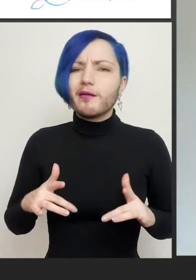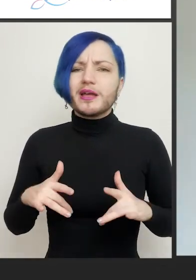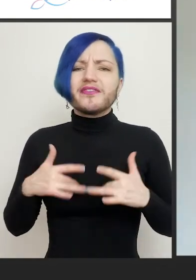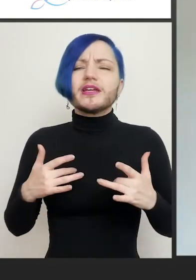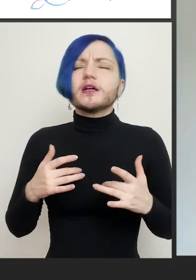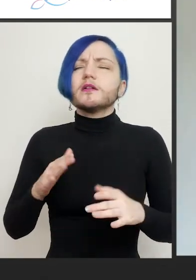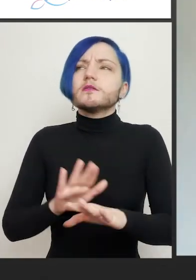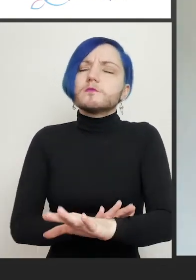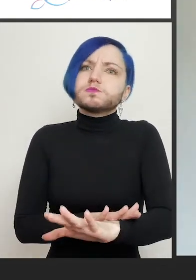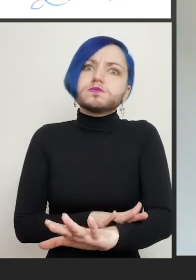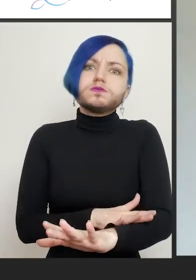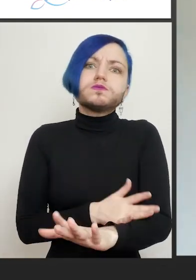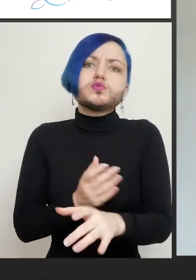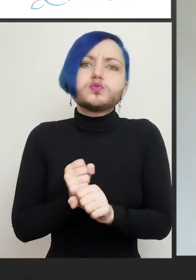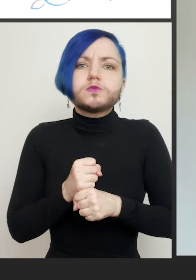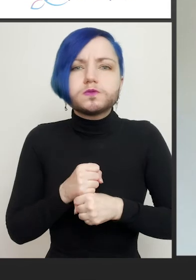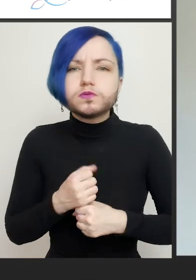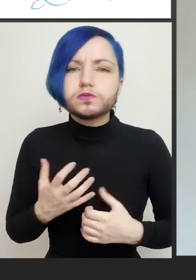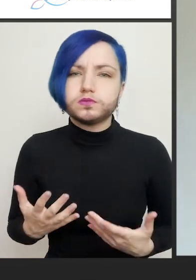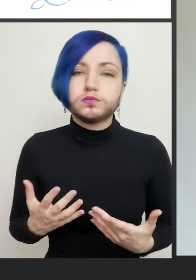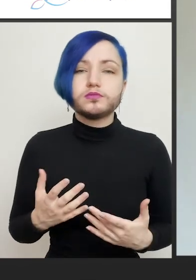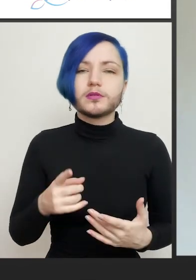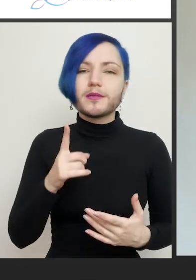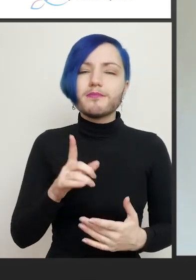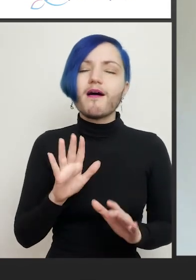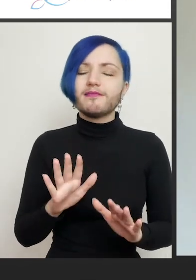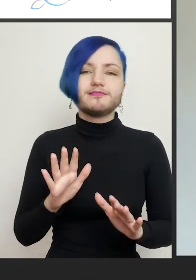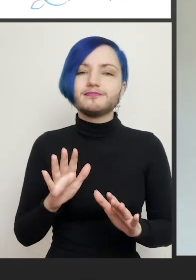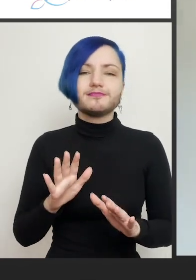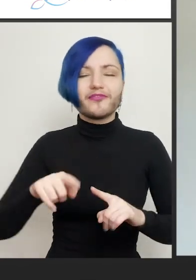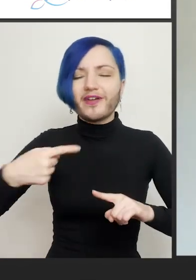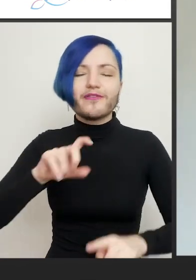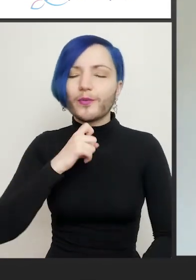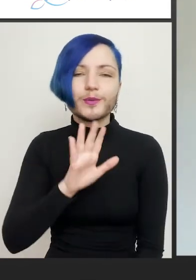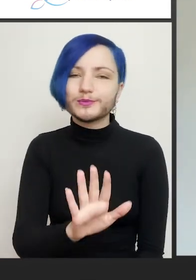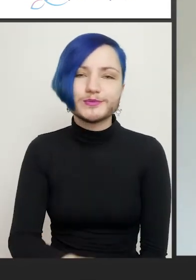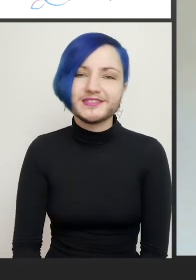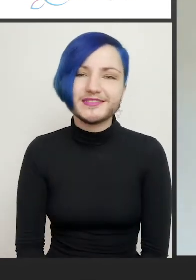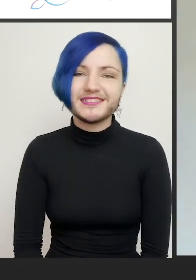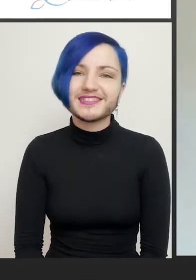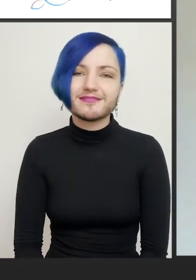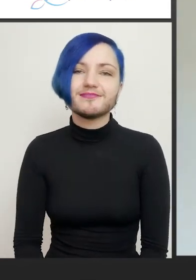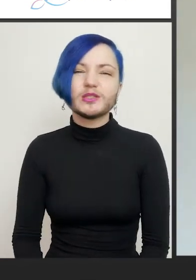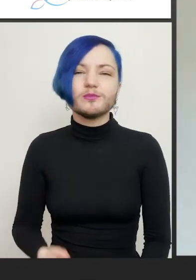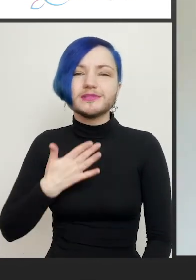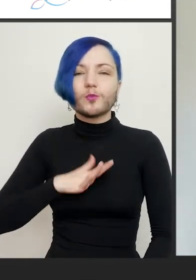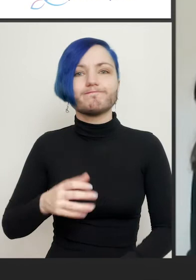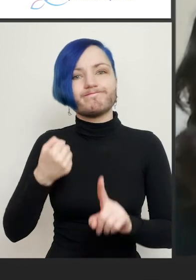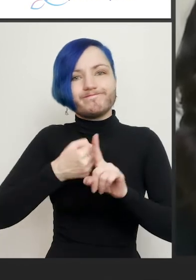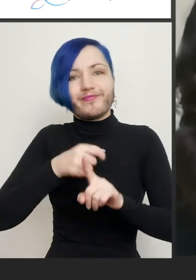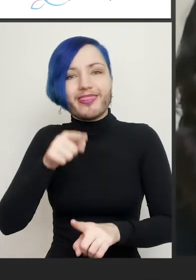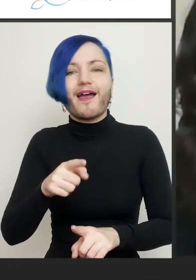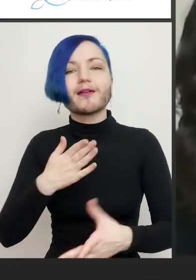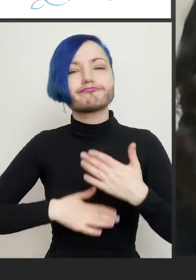achingly slow when it is, but it really won't be forever. So I think it's just to restate that, really.